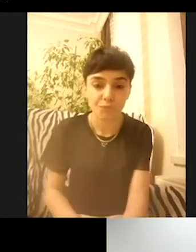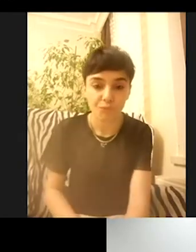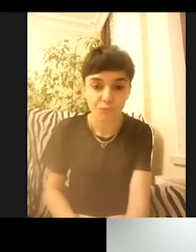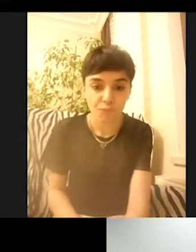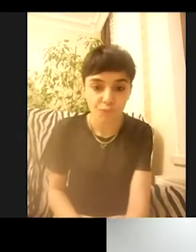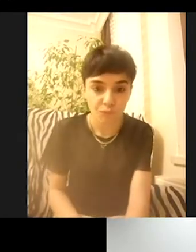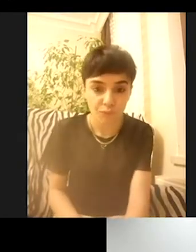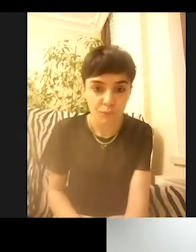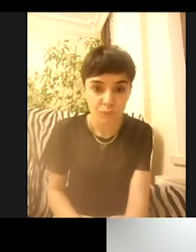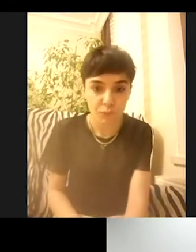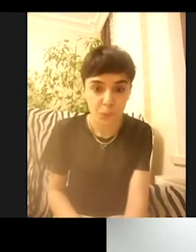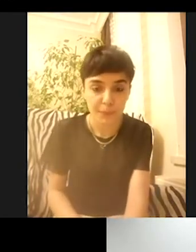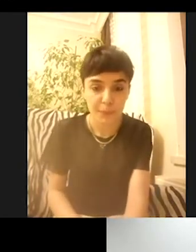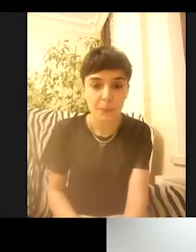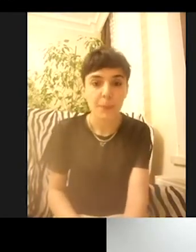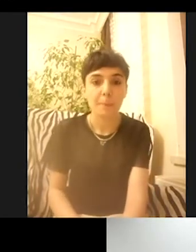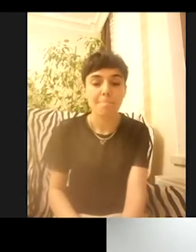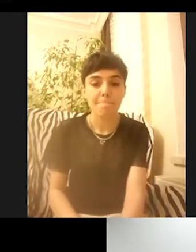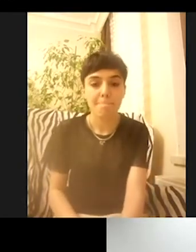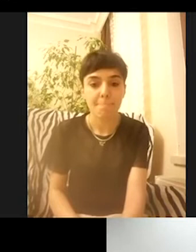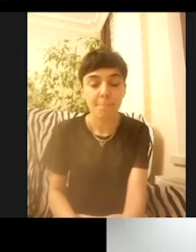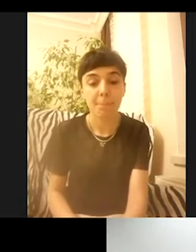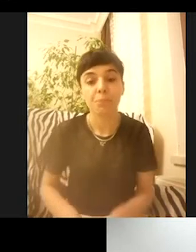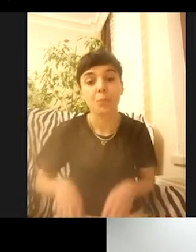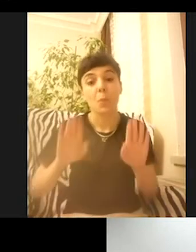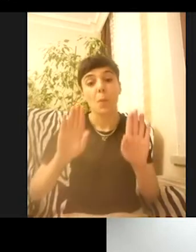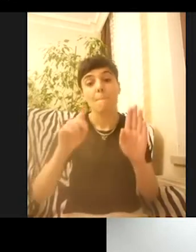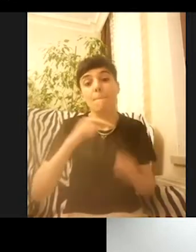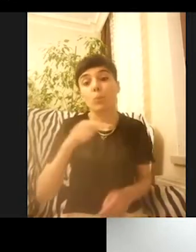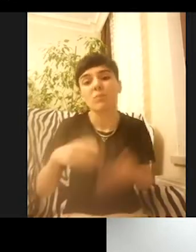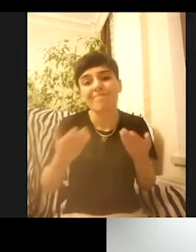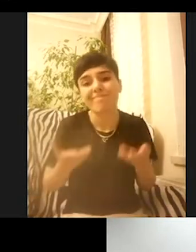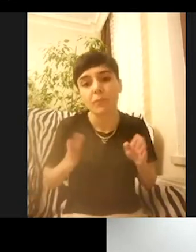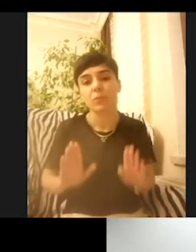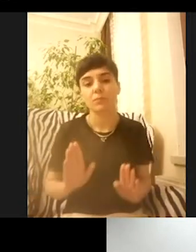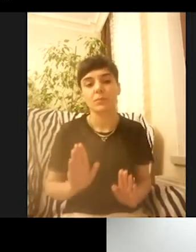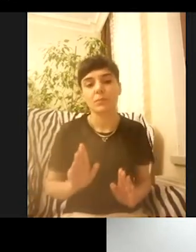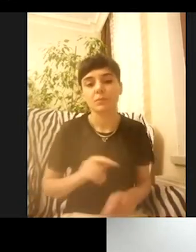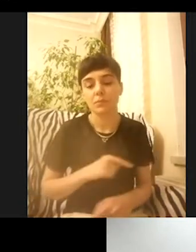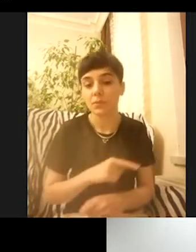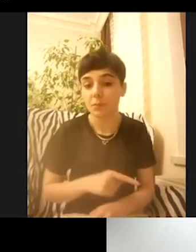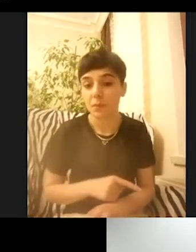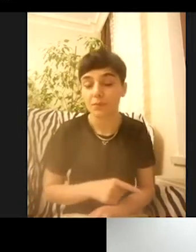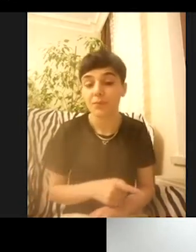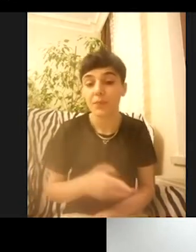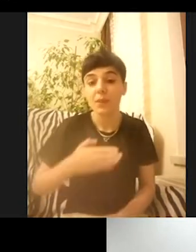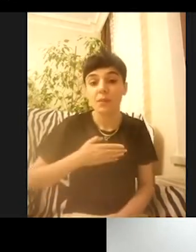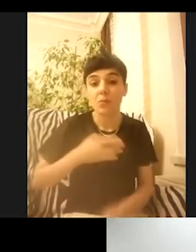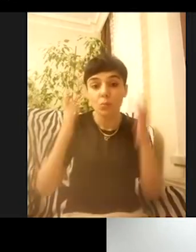will collapse. This is the only battlefield that they use to say how they differ from so-called